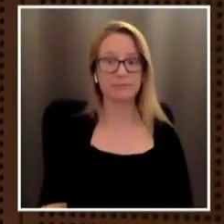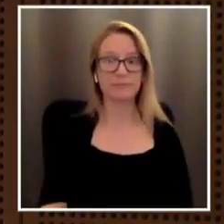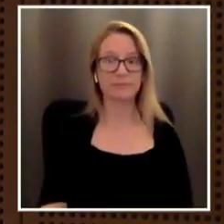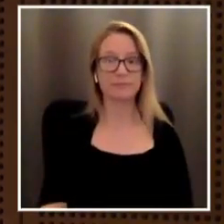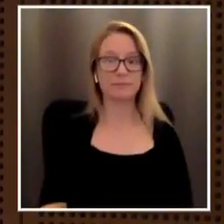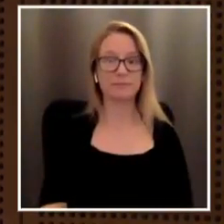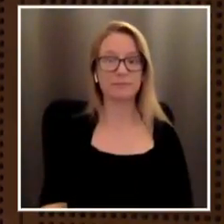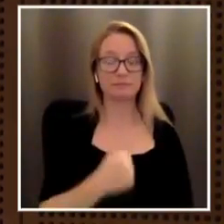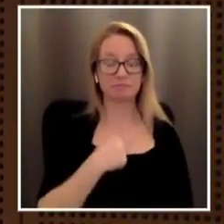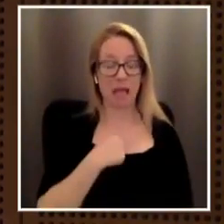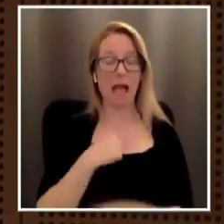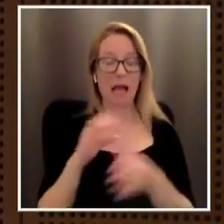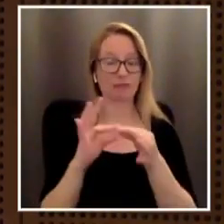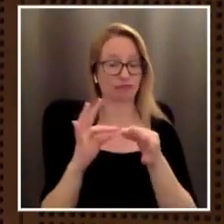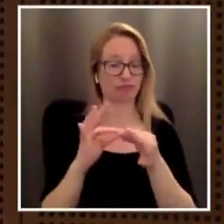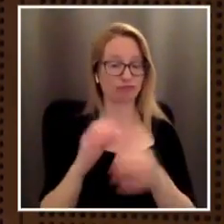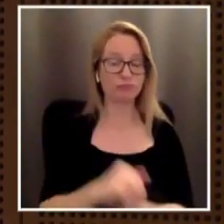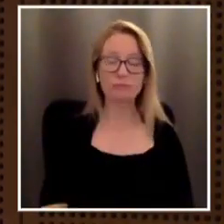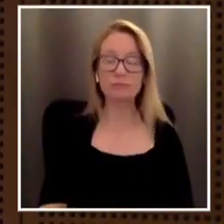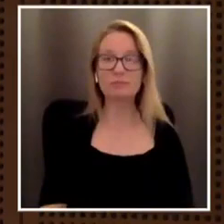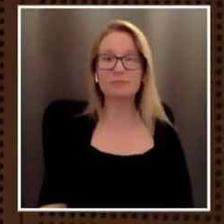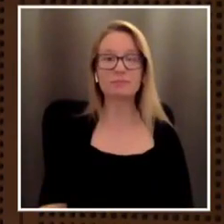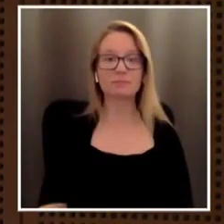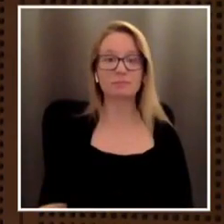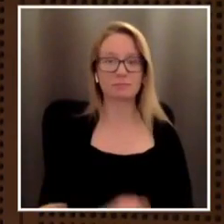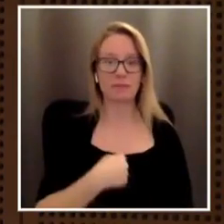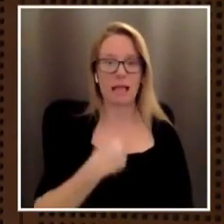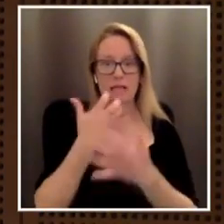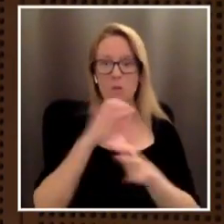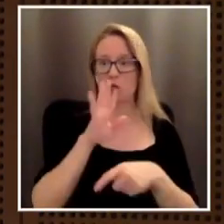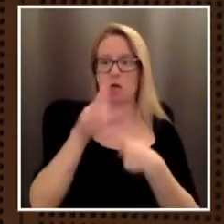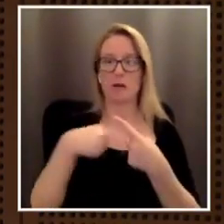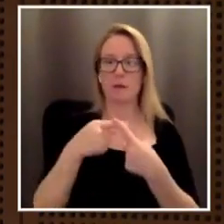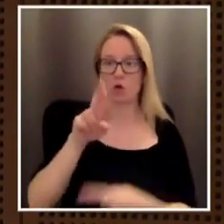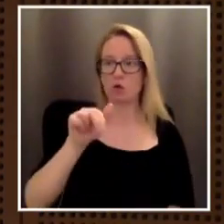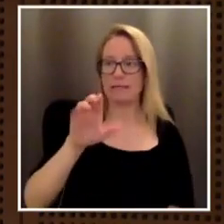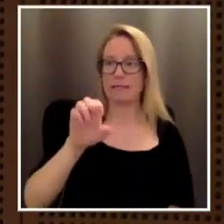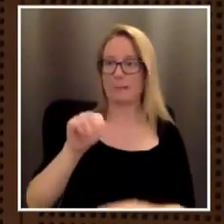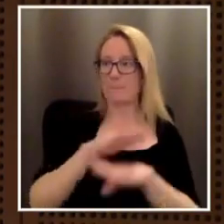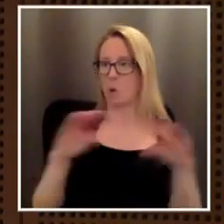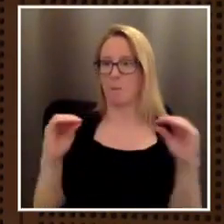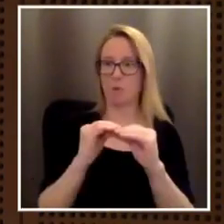and I said I didn't want to talk about racism anymore,